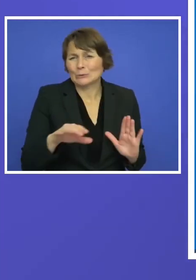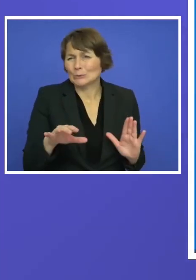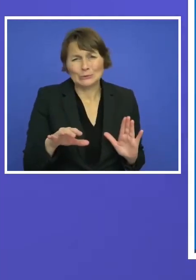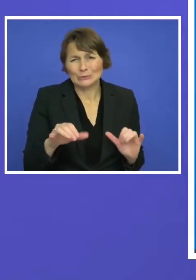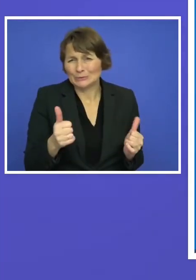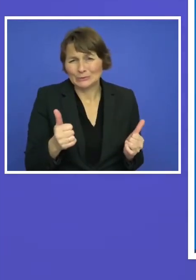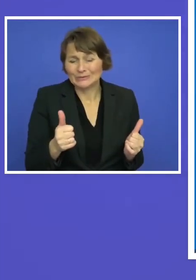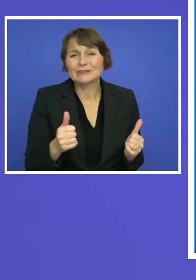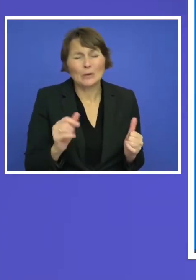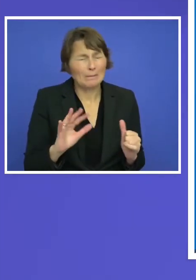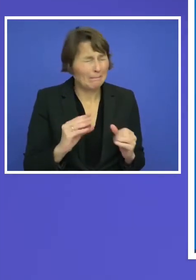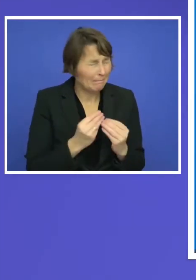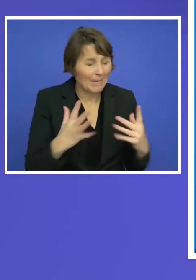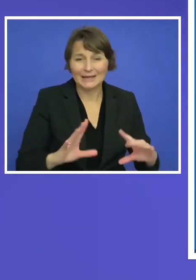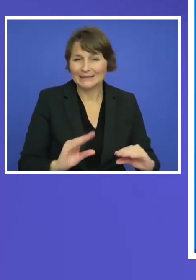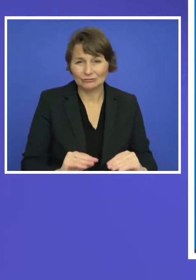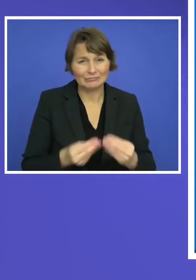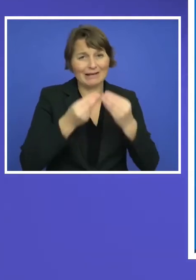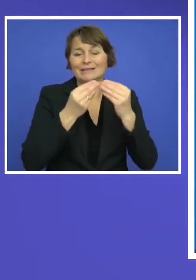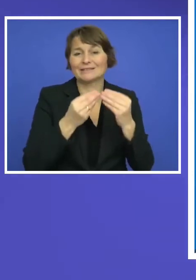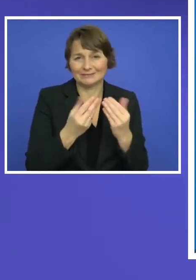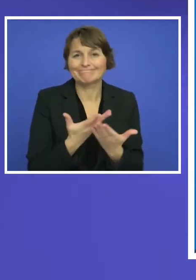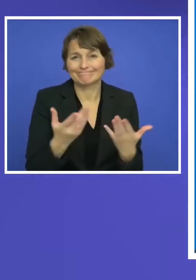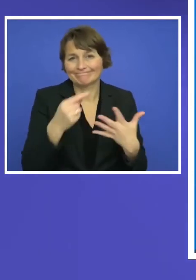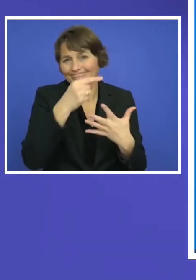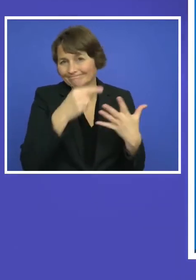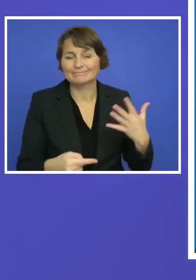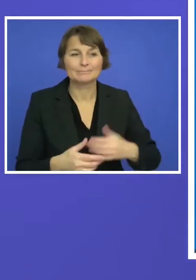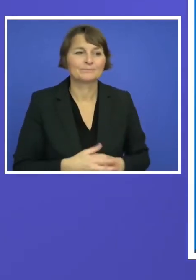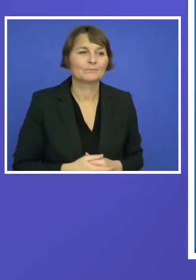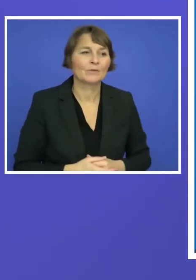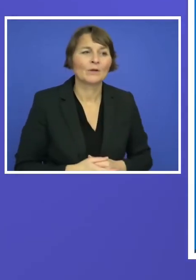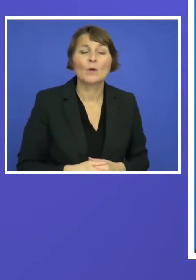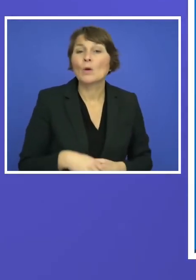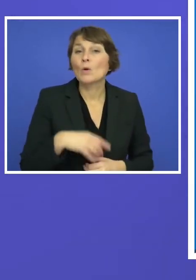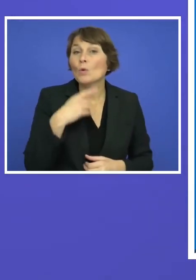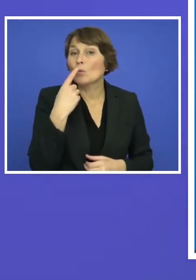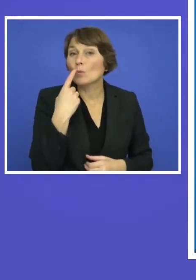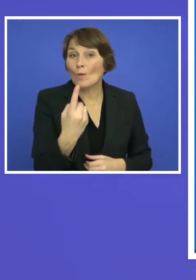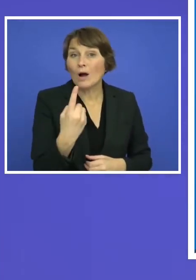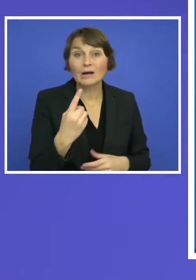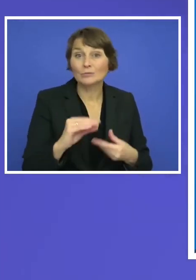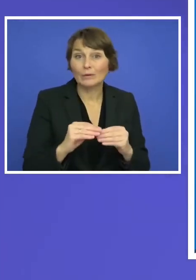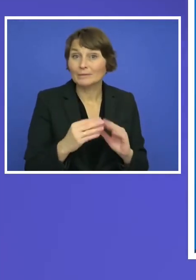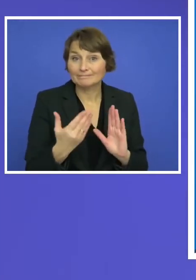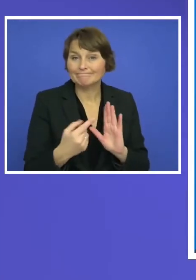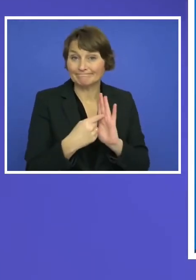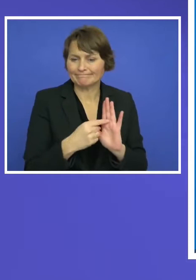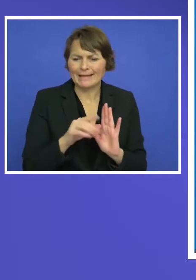they face. And one of the issues is also how do they manage